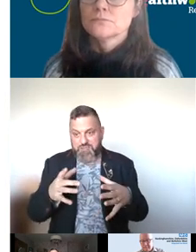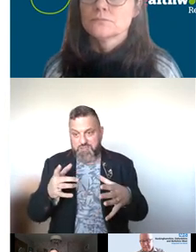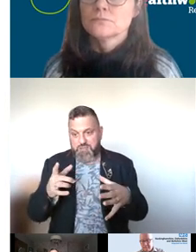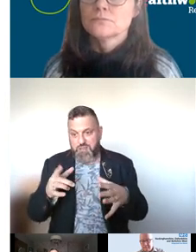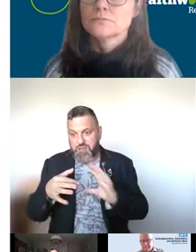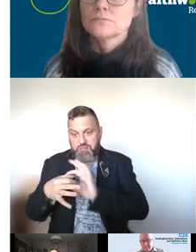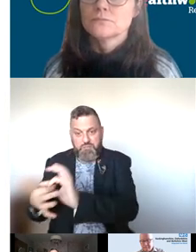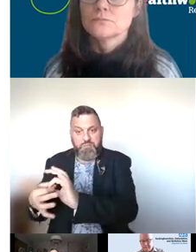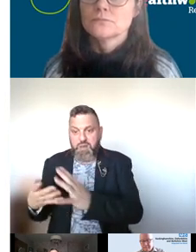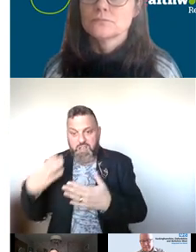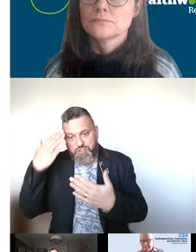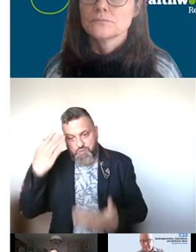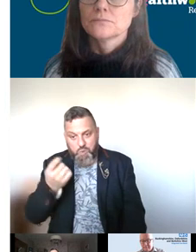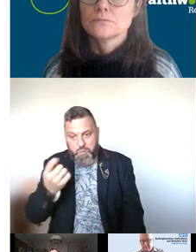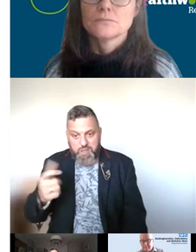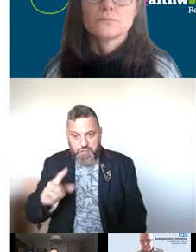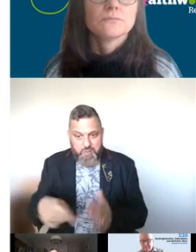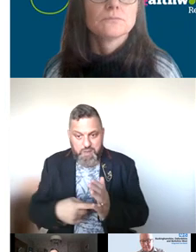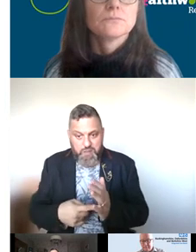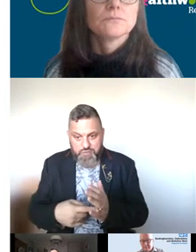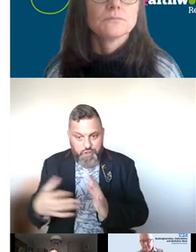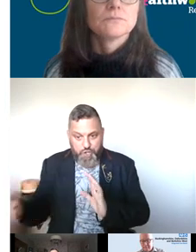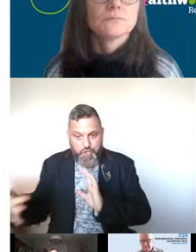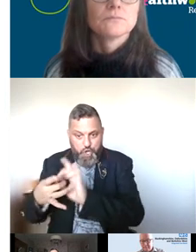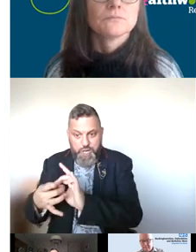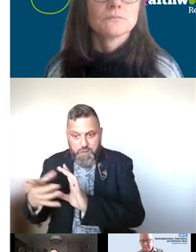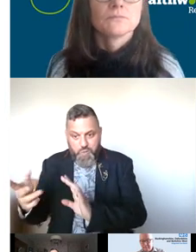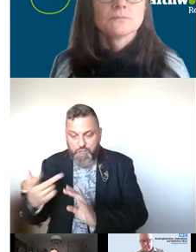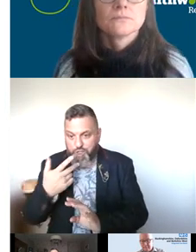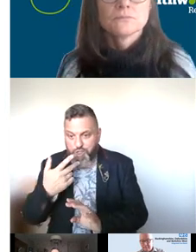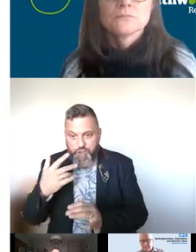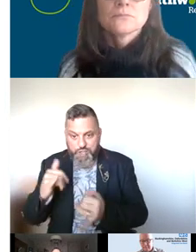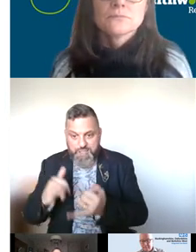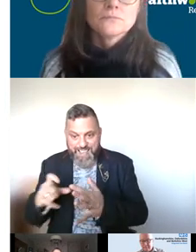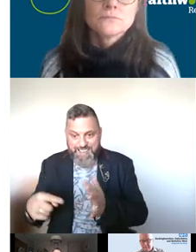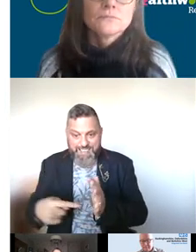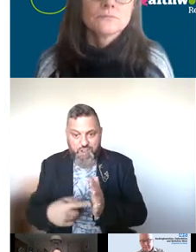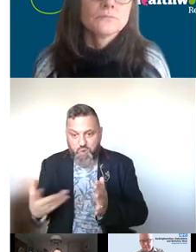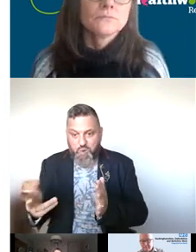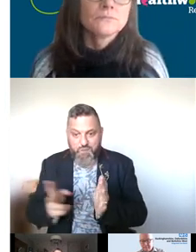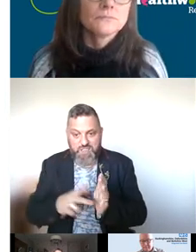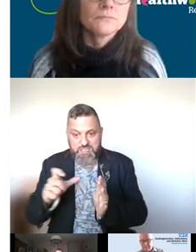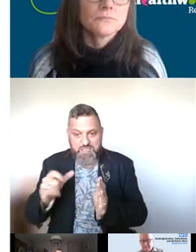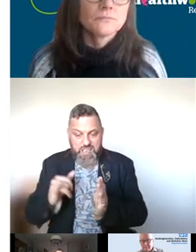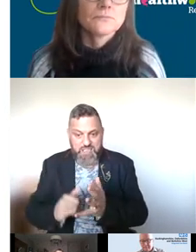Honestly, I don't know very much about the join up with the voluntary sector or the VCSE sector.